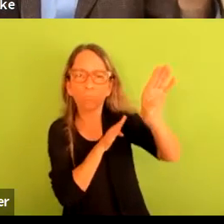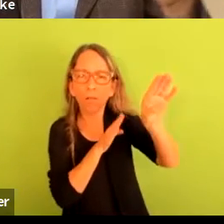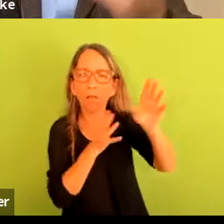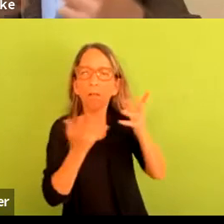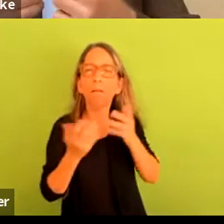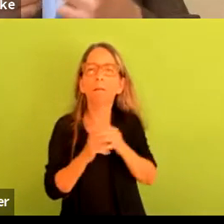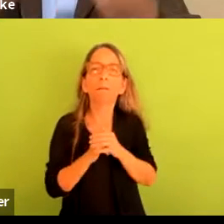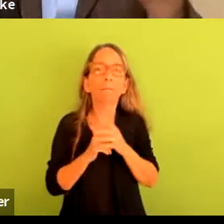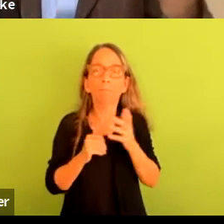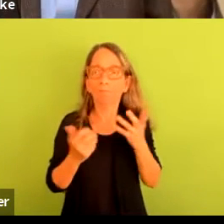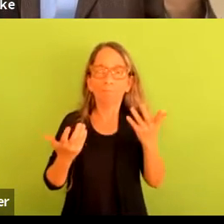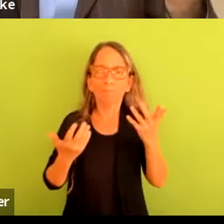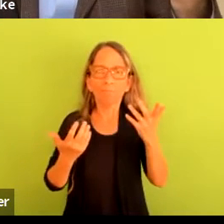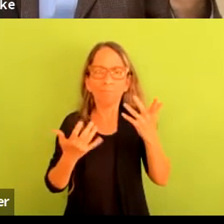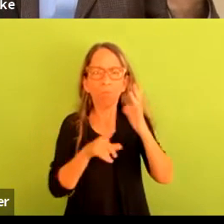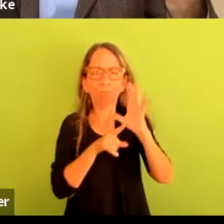it's nearly infinite, right?